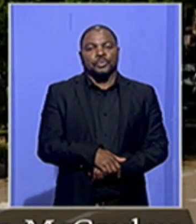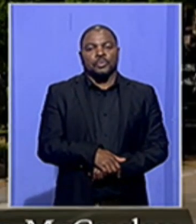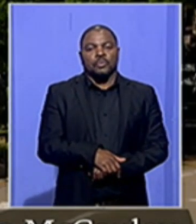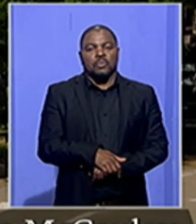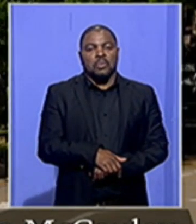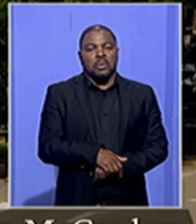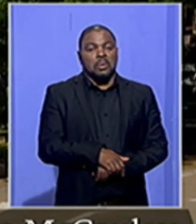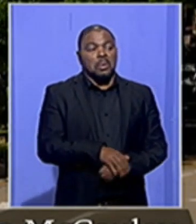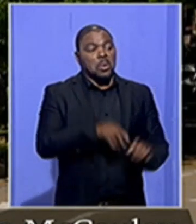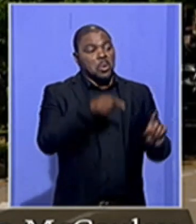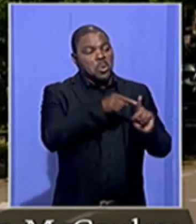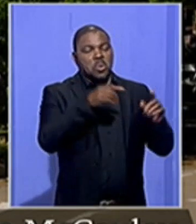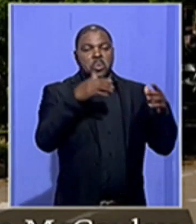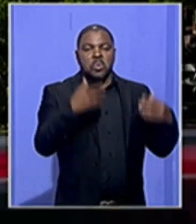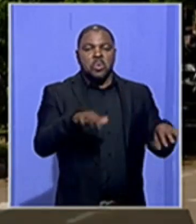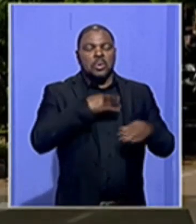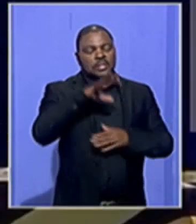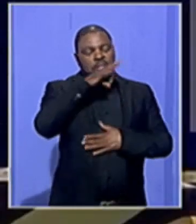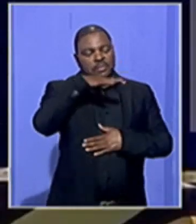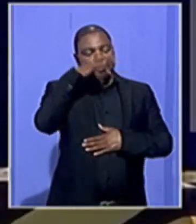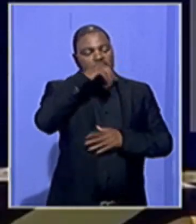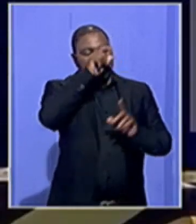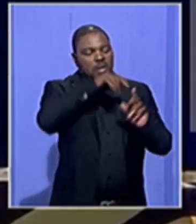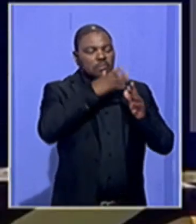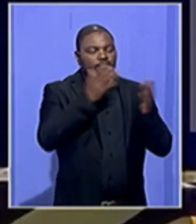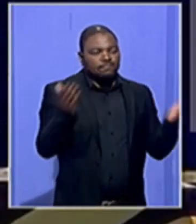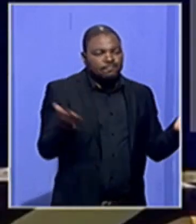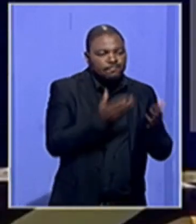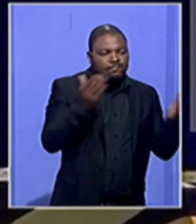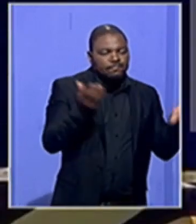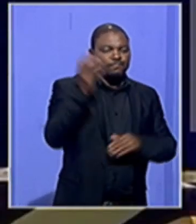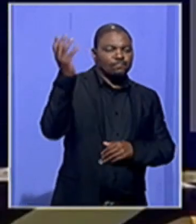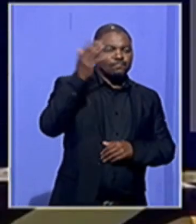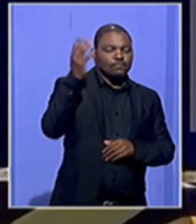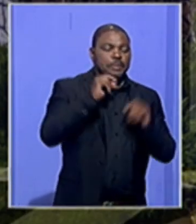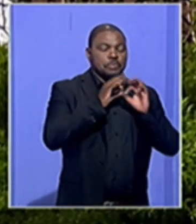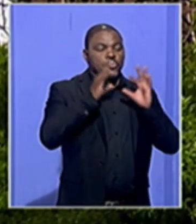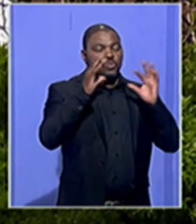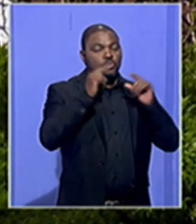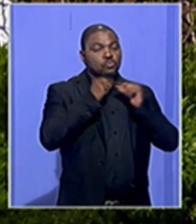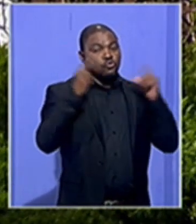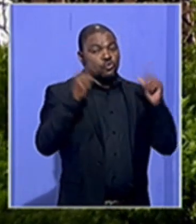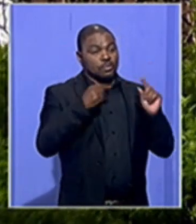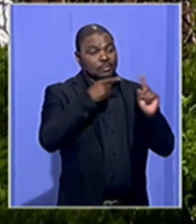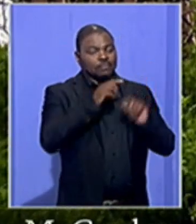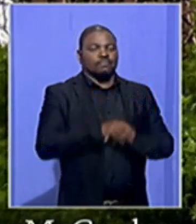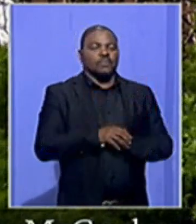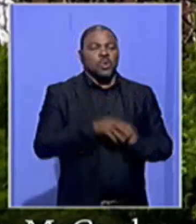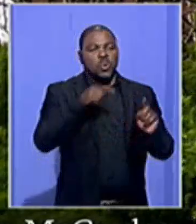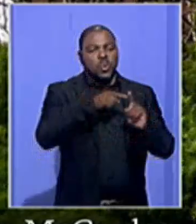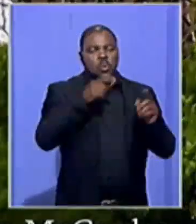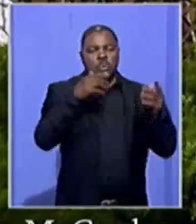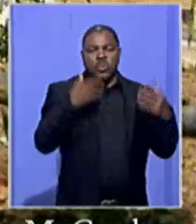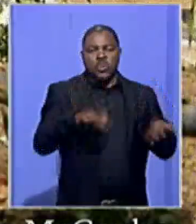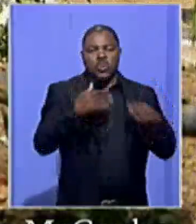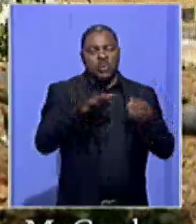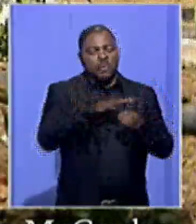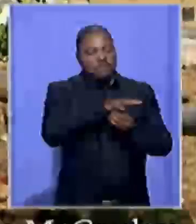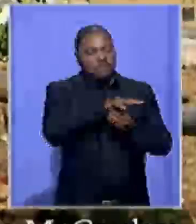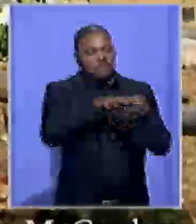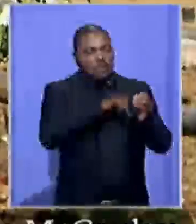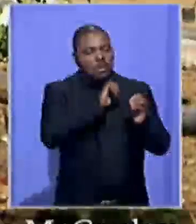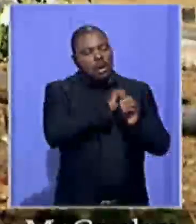Kakapa le morotloetsi wa tsa semowa o tlhokafetse. Moeteledipele yono wa kereke ya Rema o ne a kokwanetse ke ba lelapa fa